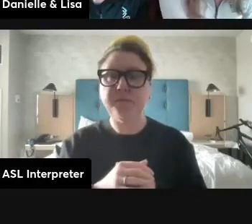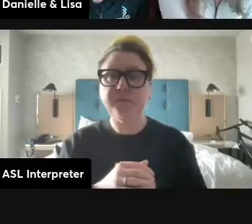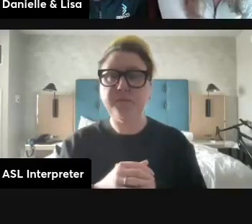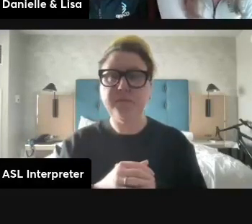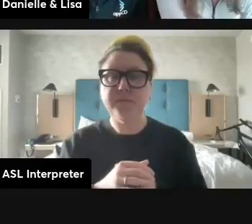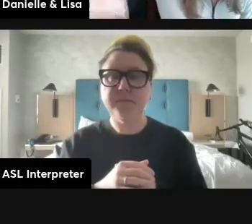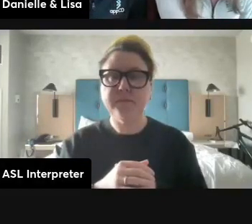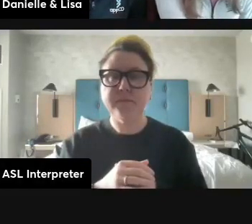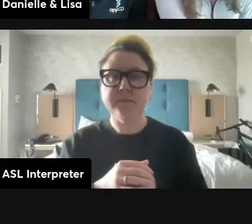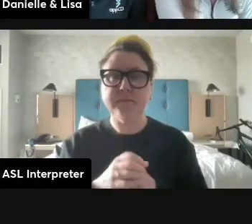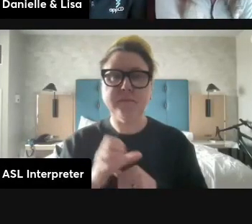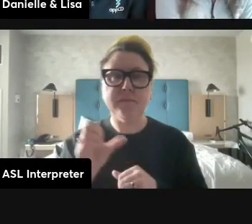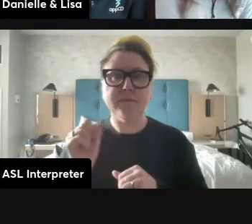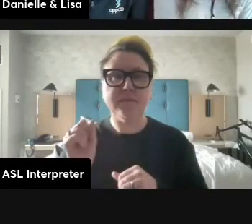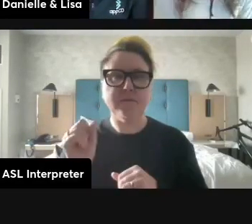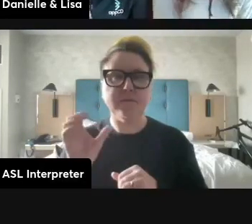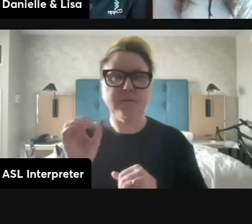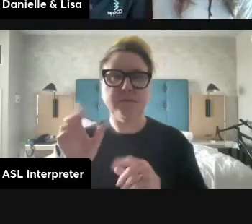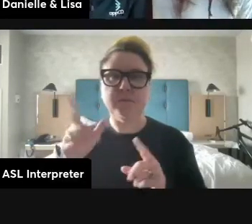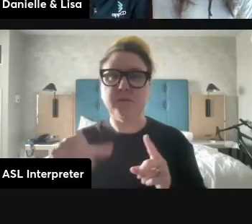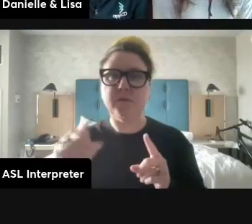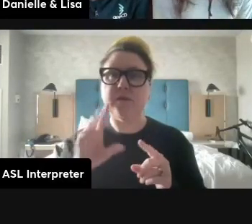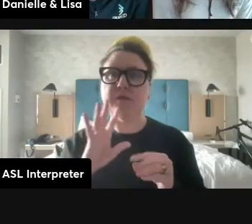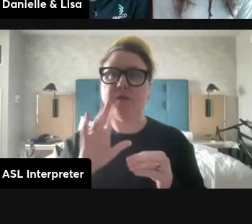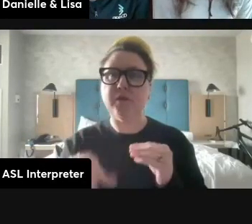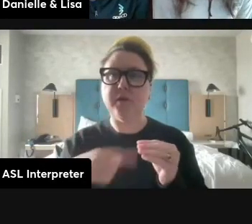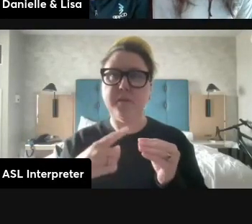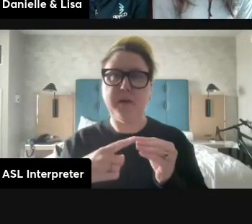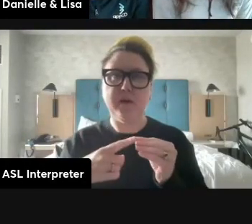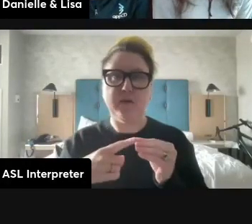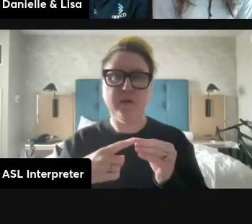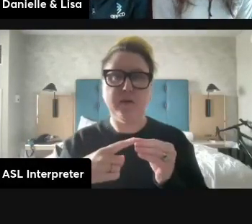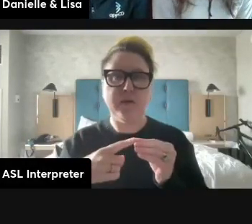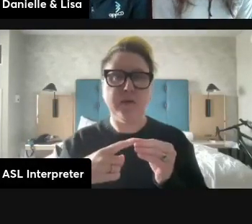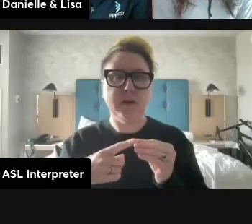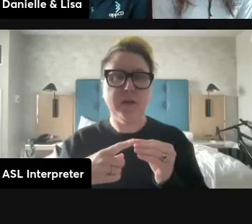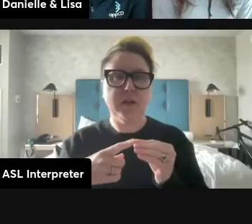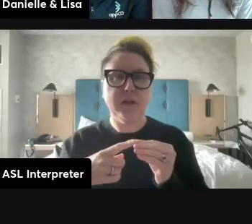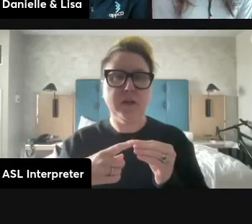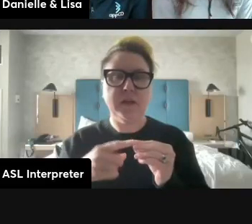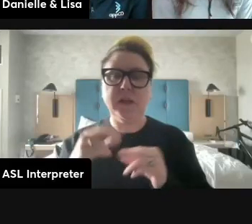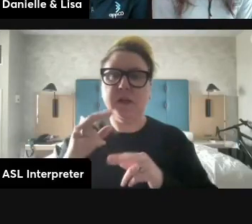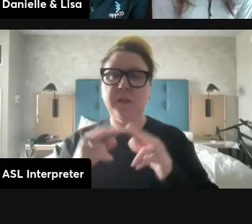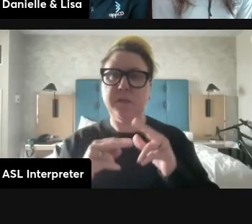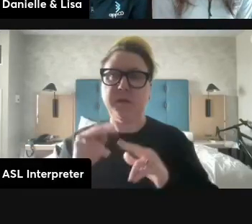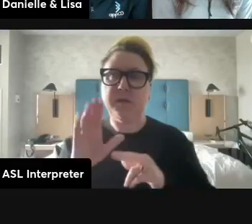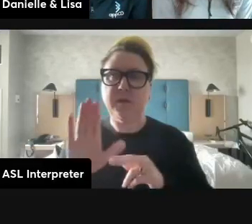So this is to talk about, the building your